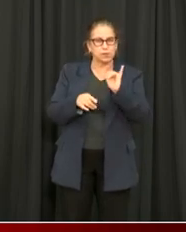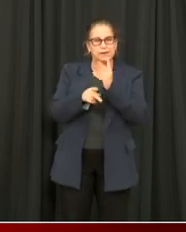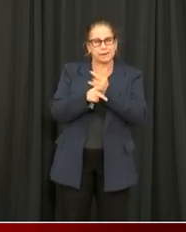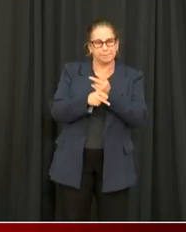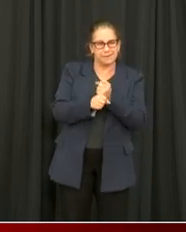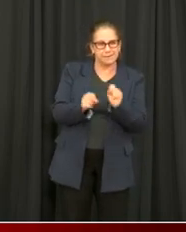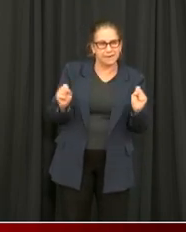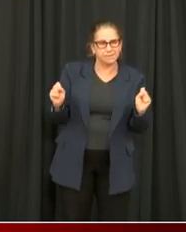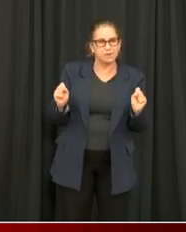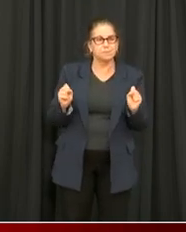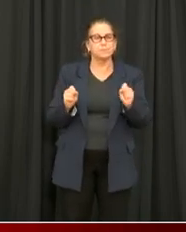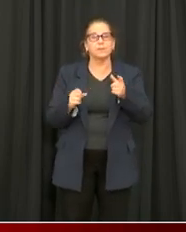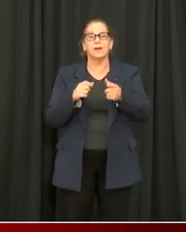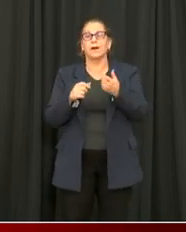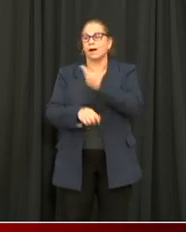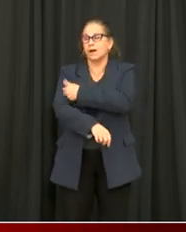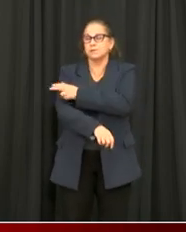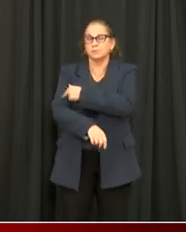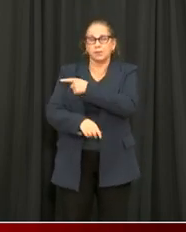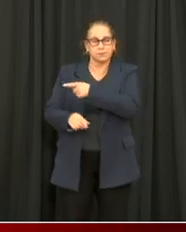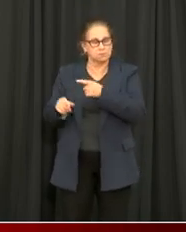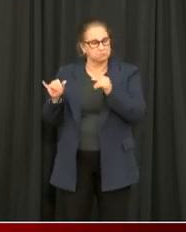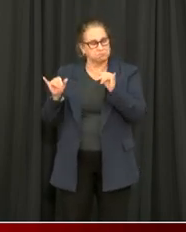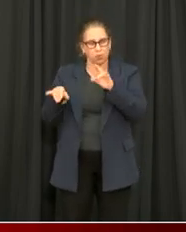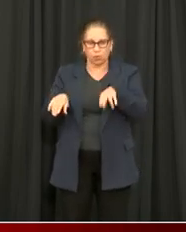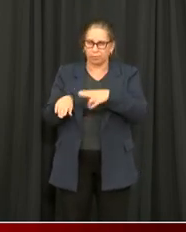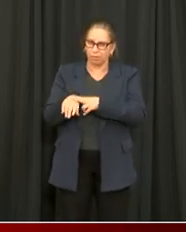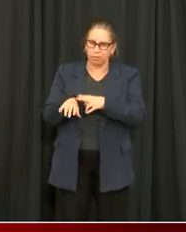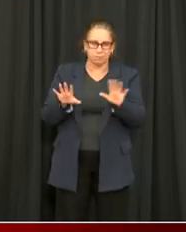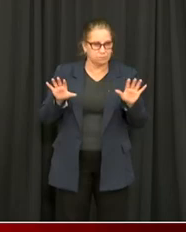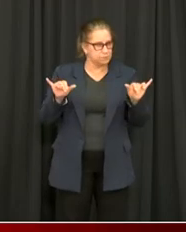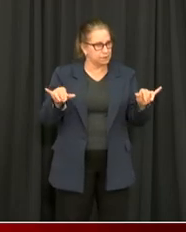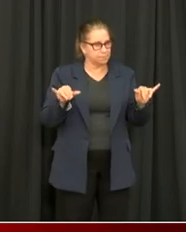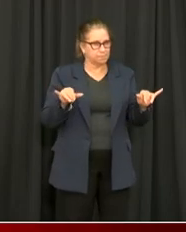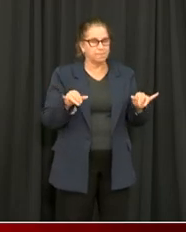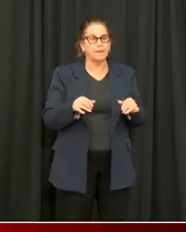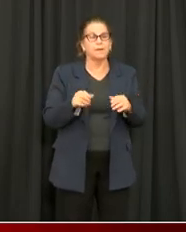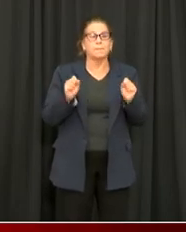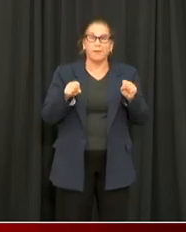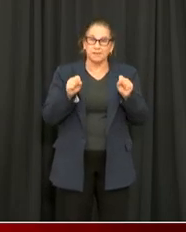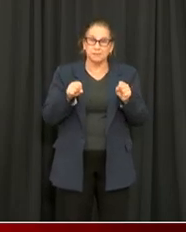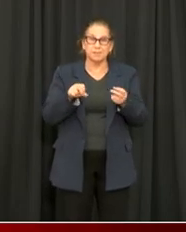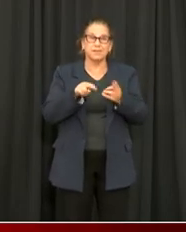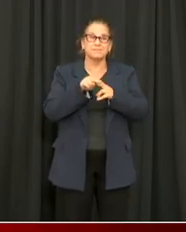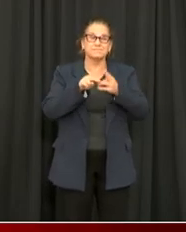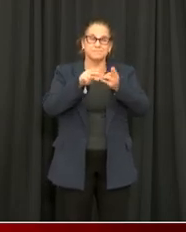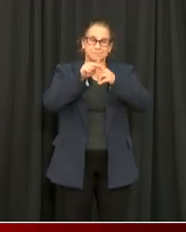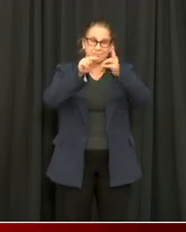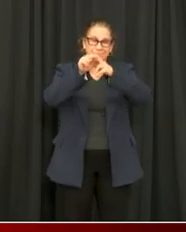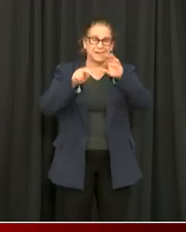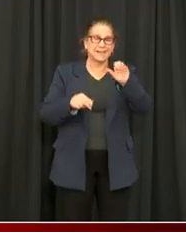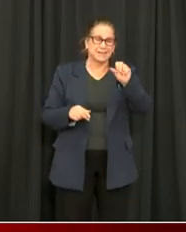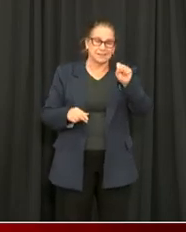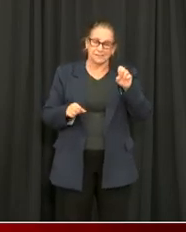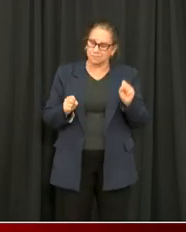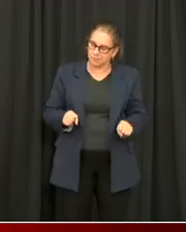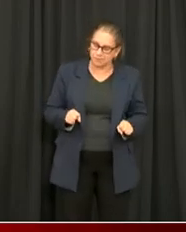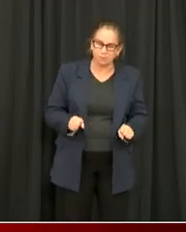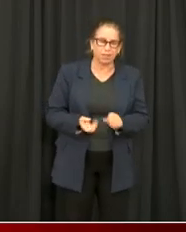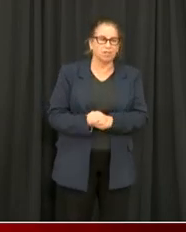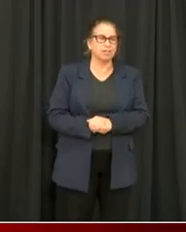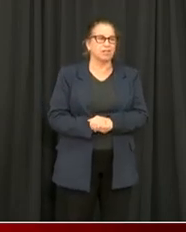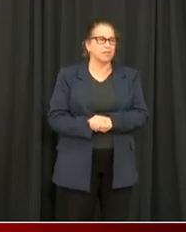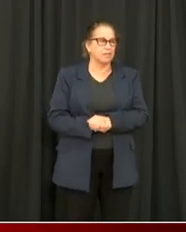hospital operations, and we still have surge capacity, a lot of surge capacity in our system. So we